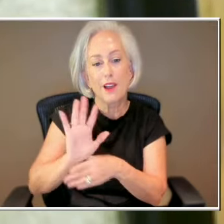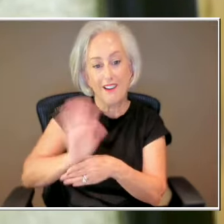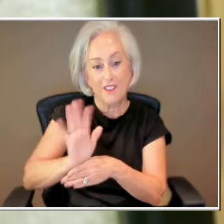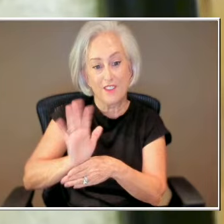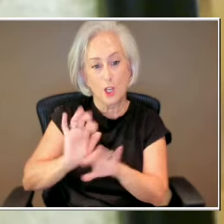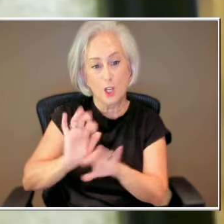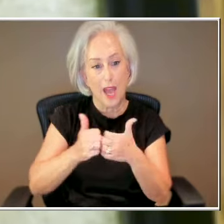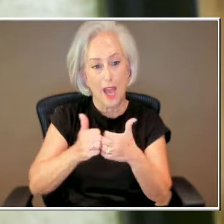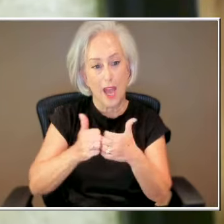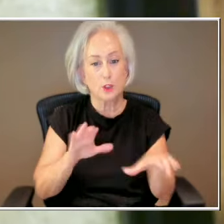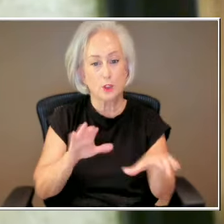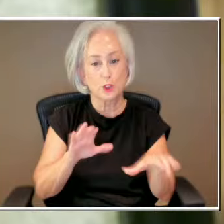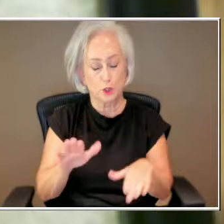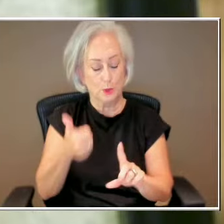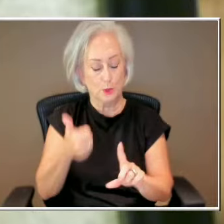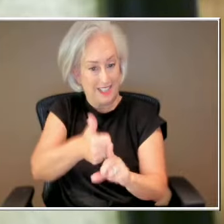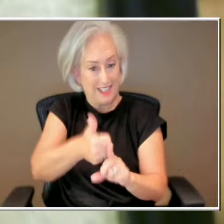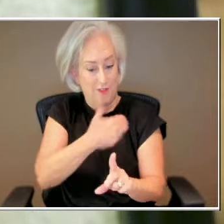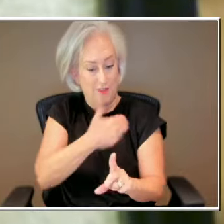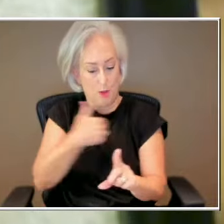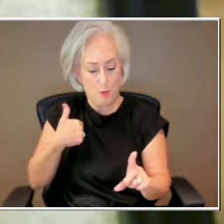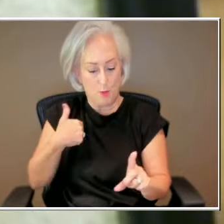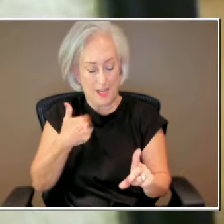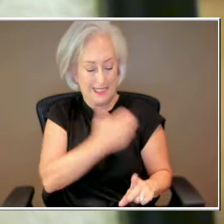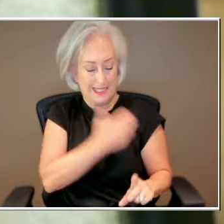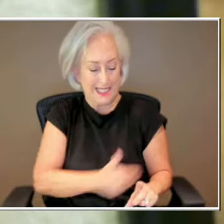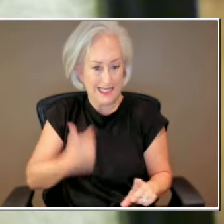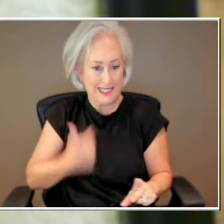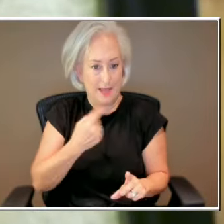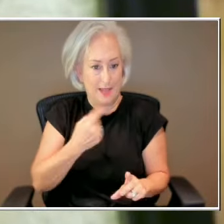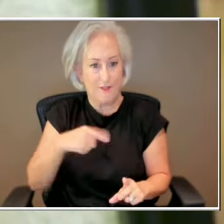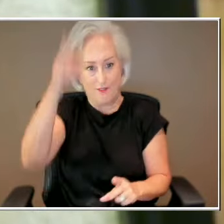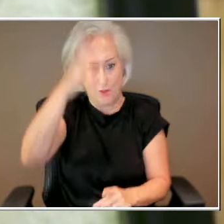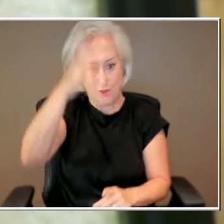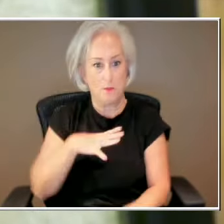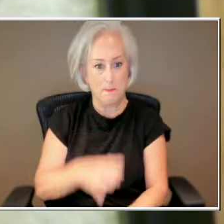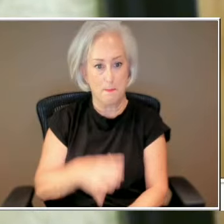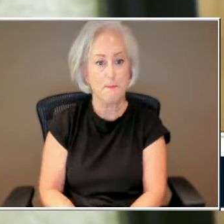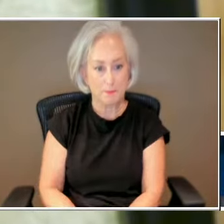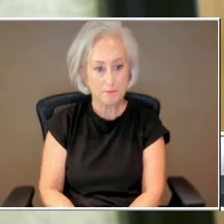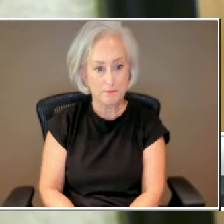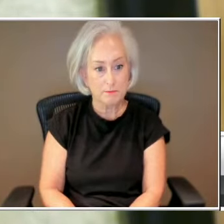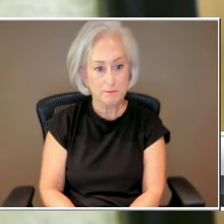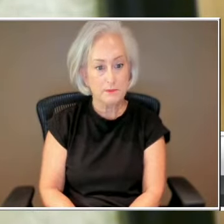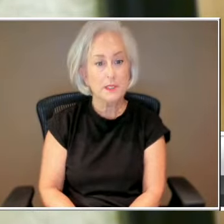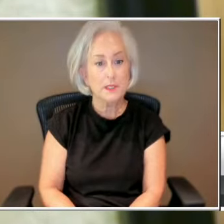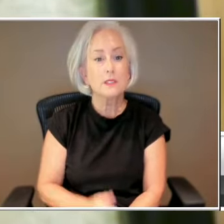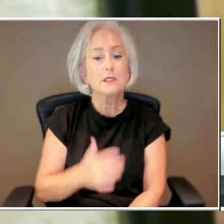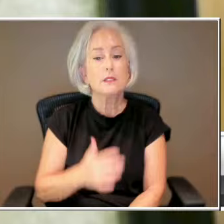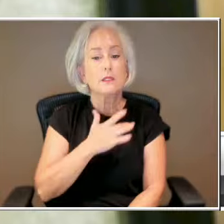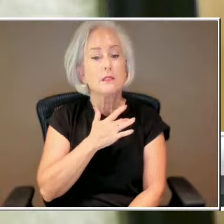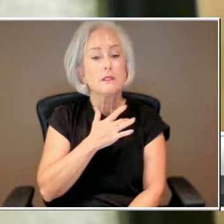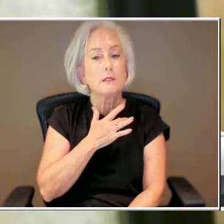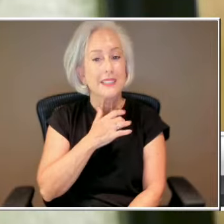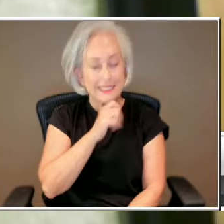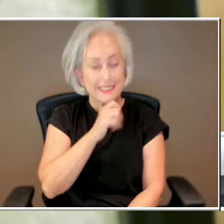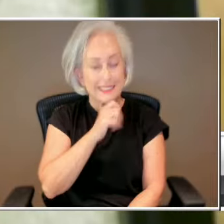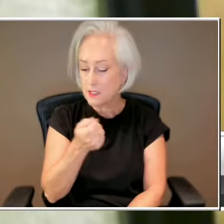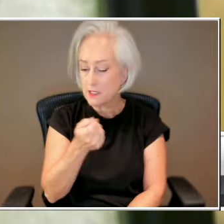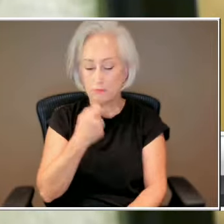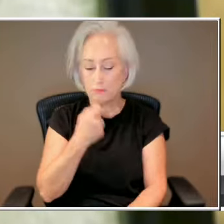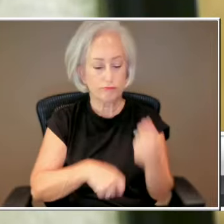exams. While we know a self-breast exam is not a substitute for seeing a doctor, we know that early detection